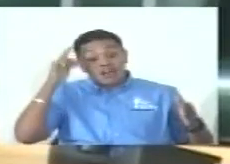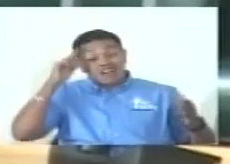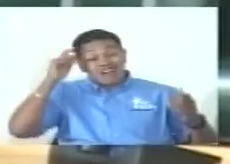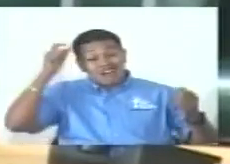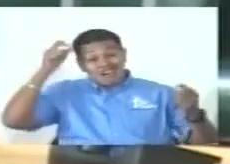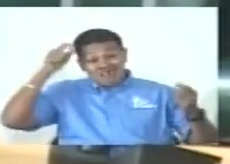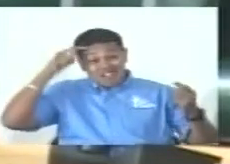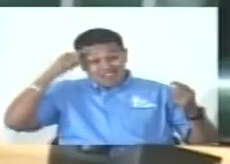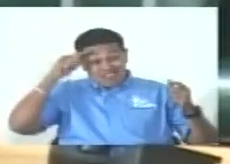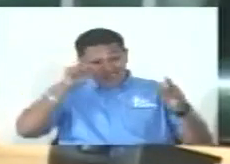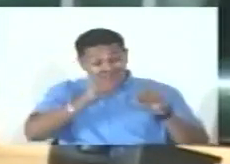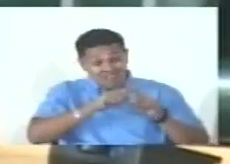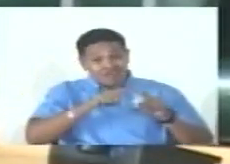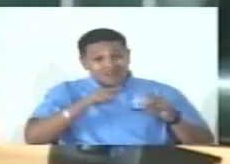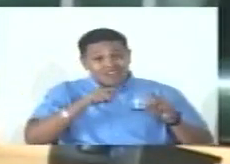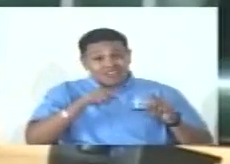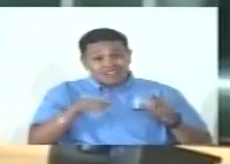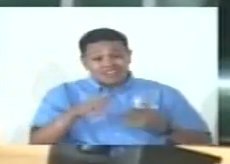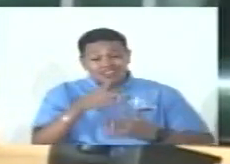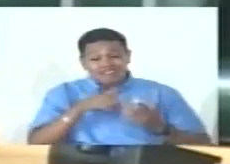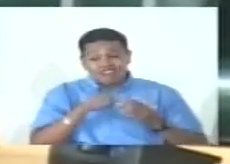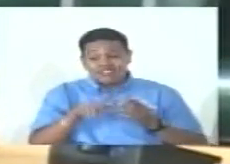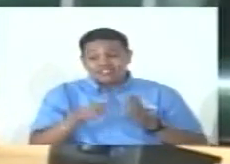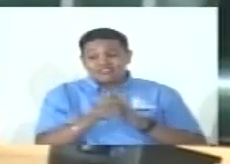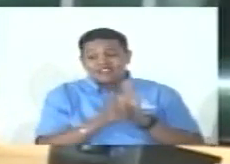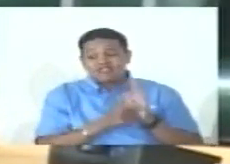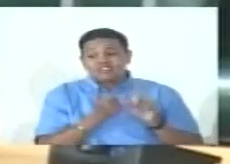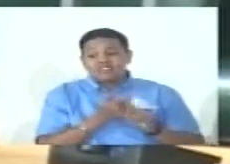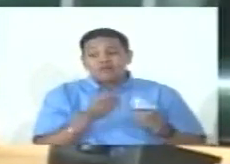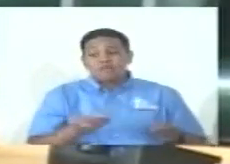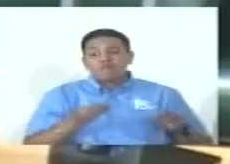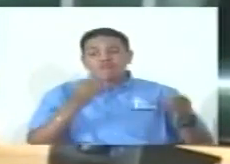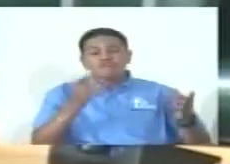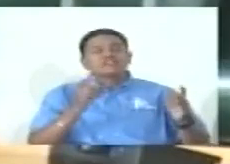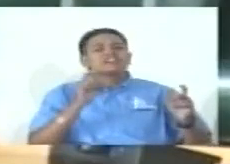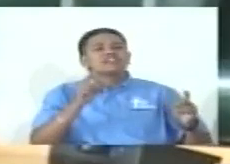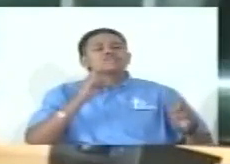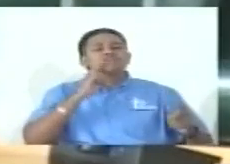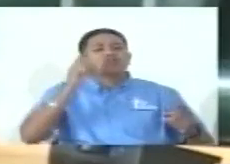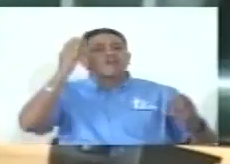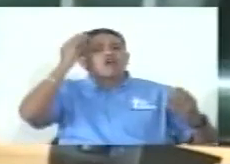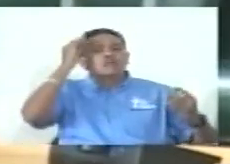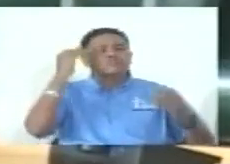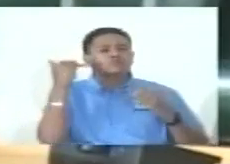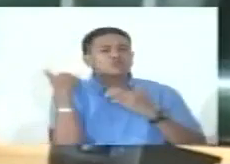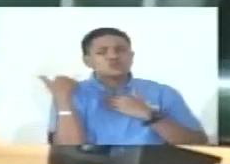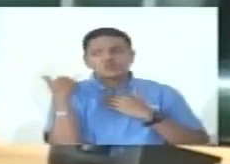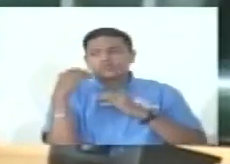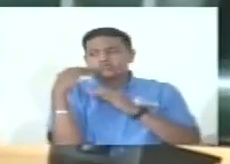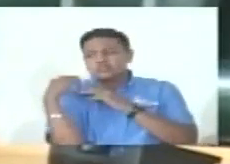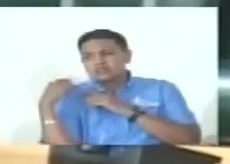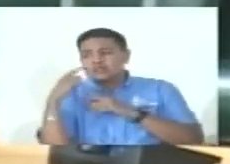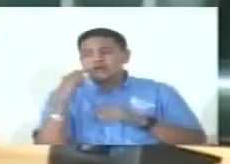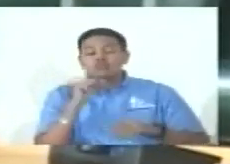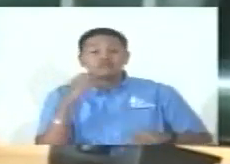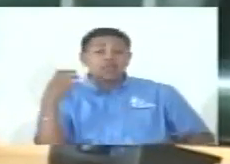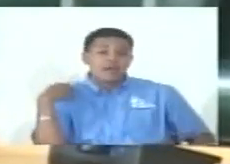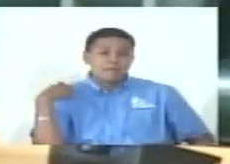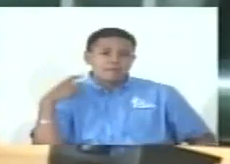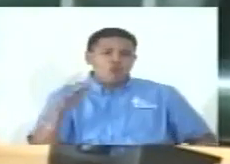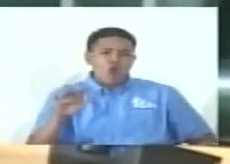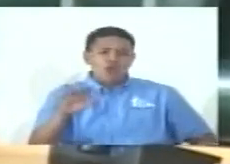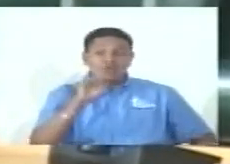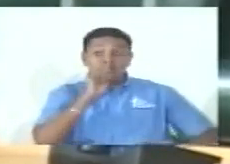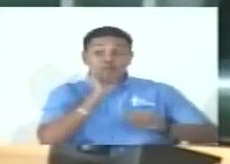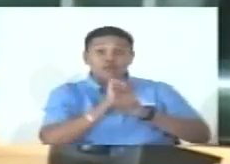the interaction of this legislation provision places a considerable duty on the employer to ensure